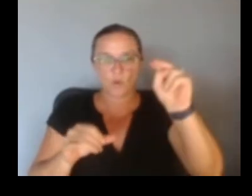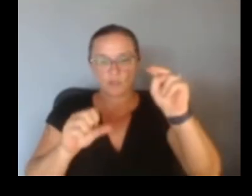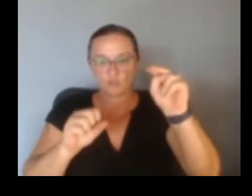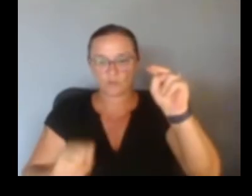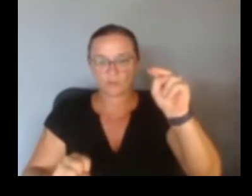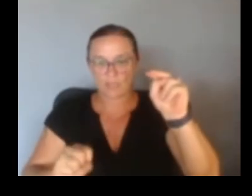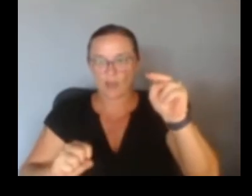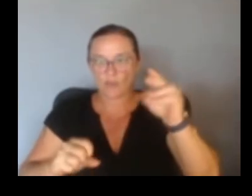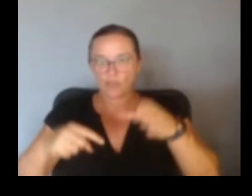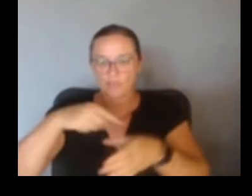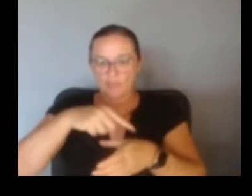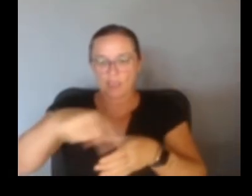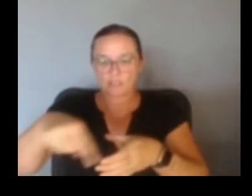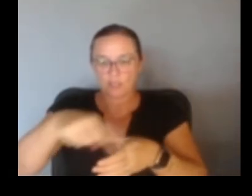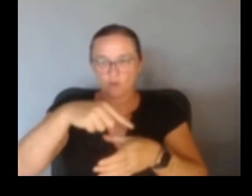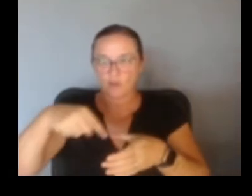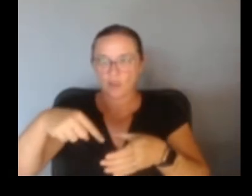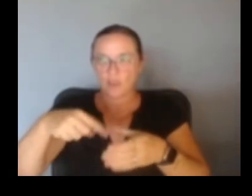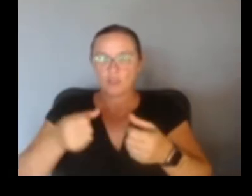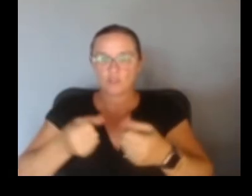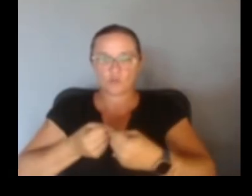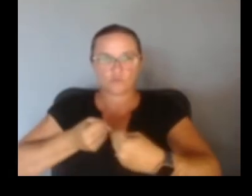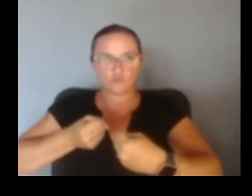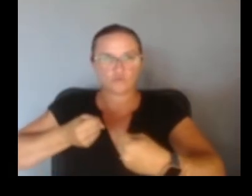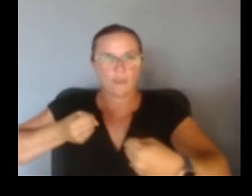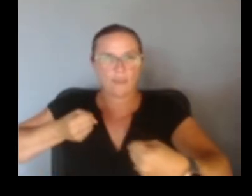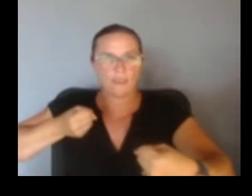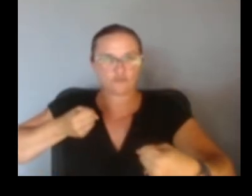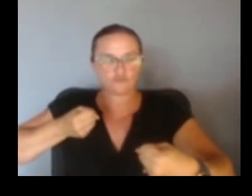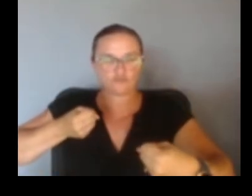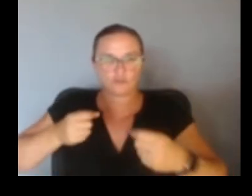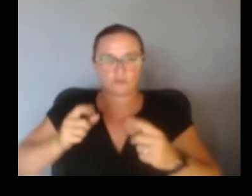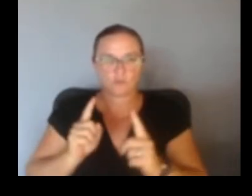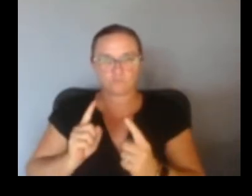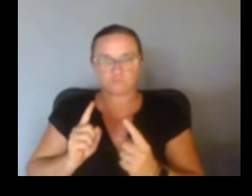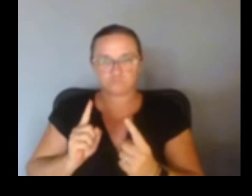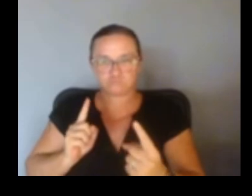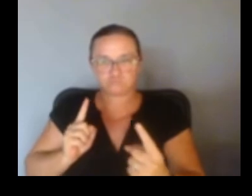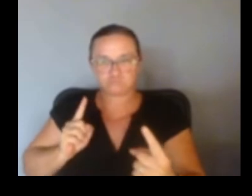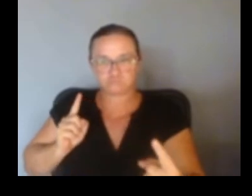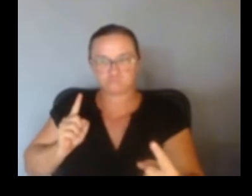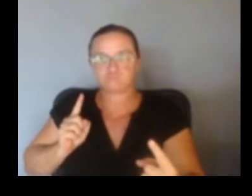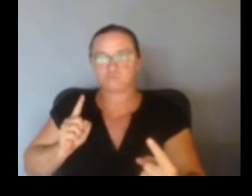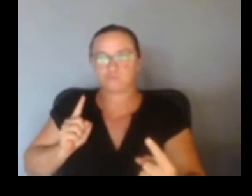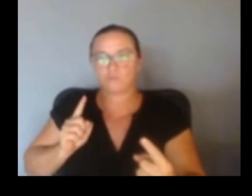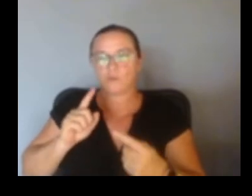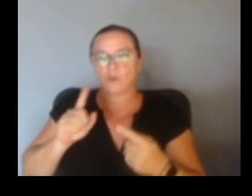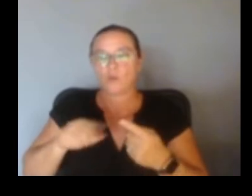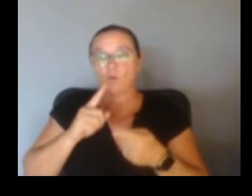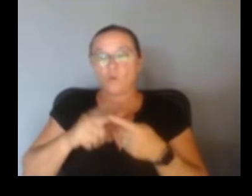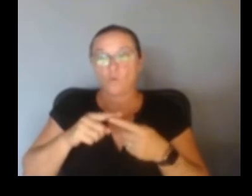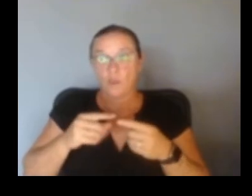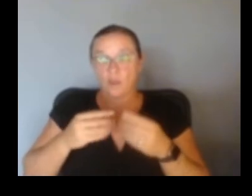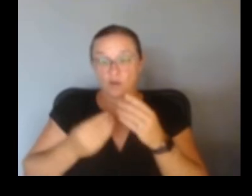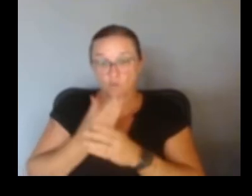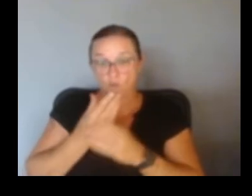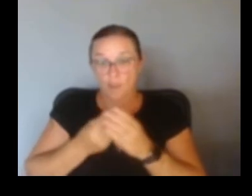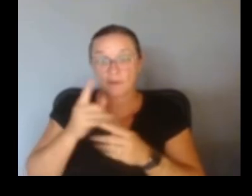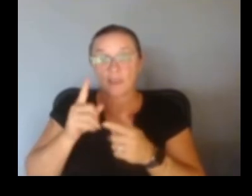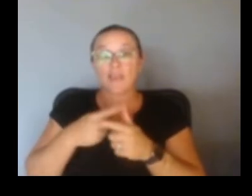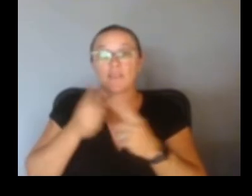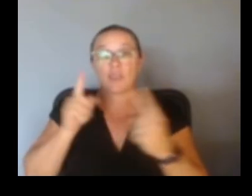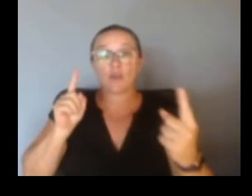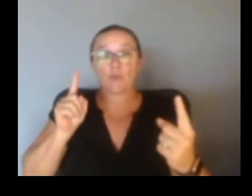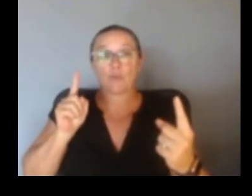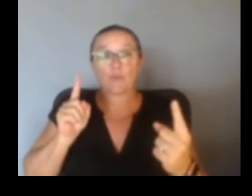are stretching apart in our inter-episode periods. And when we have an eruptive episode, we seem to contract